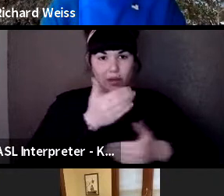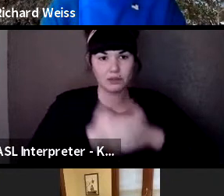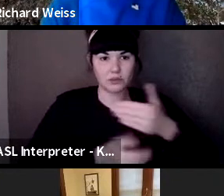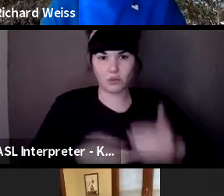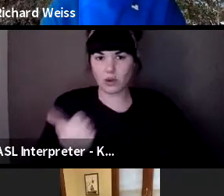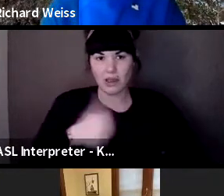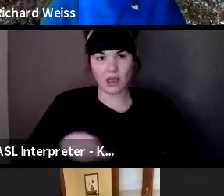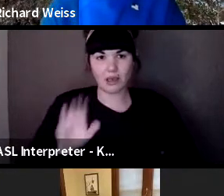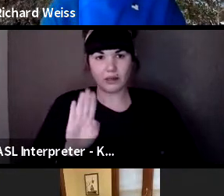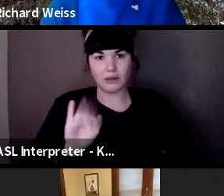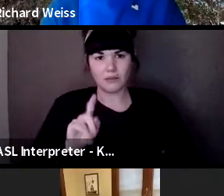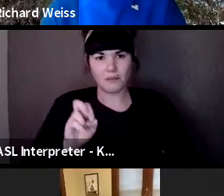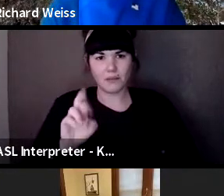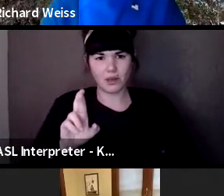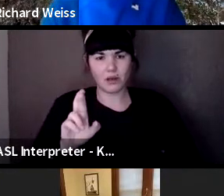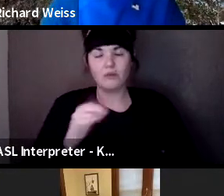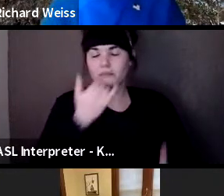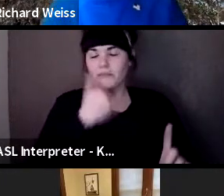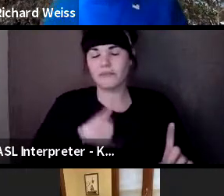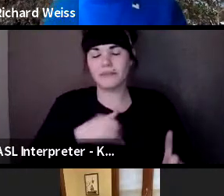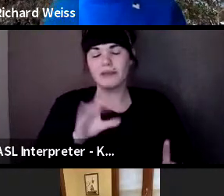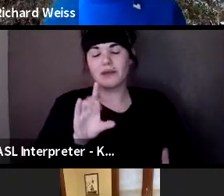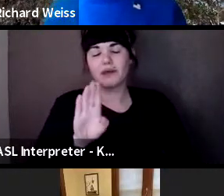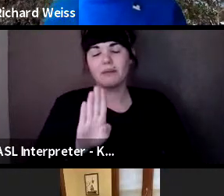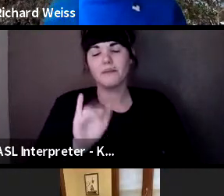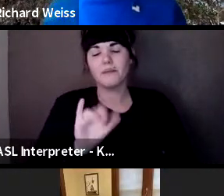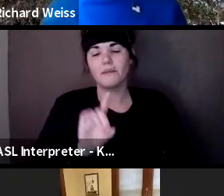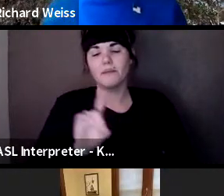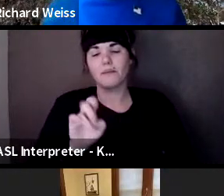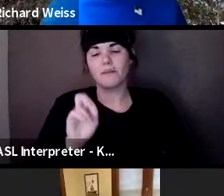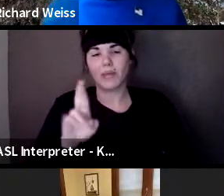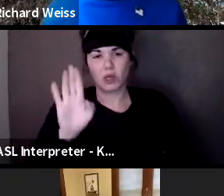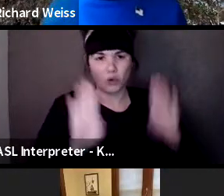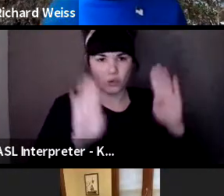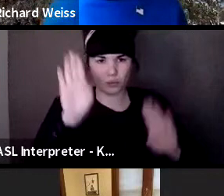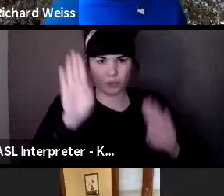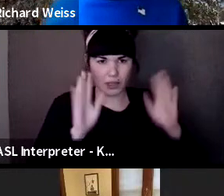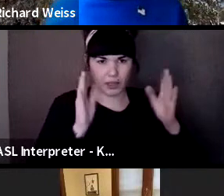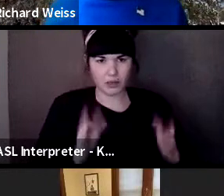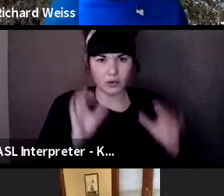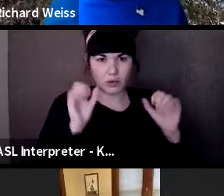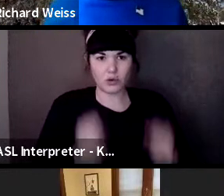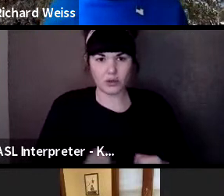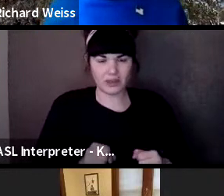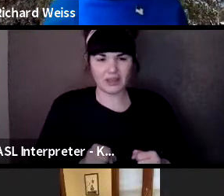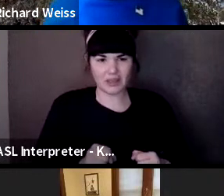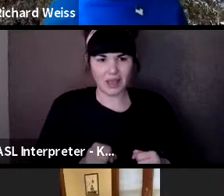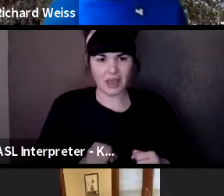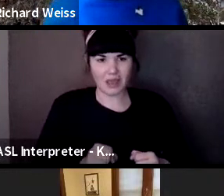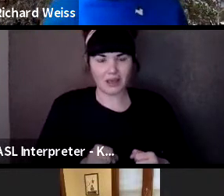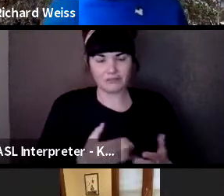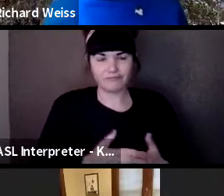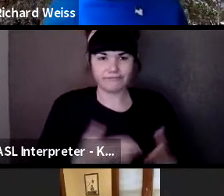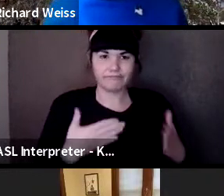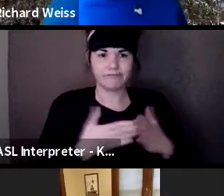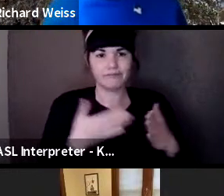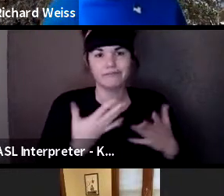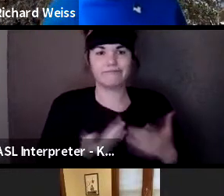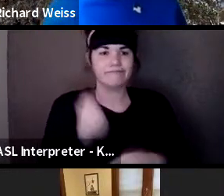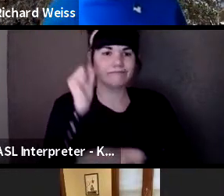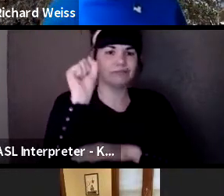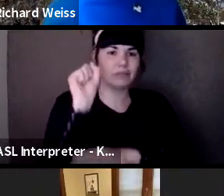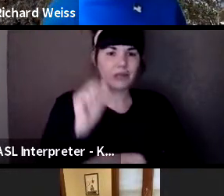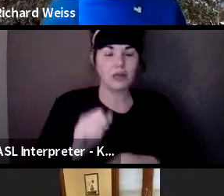can protest, but assuming there are no protests, those will both be in effect within 5 days of those postings.